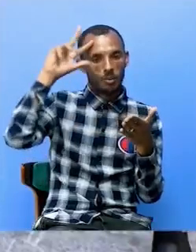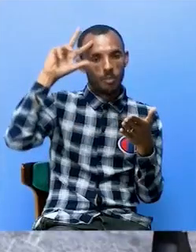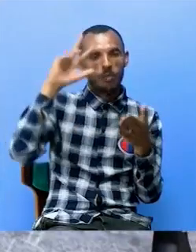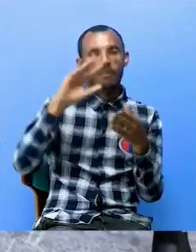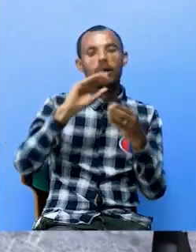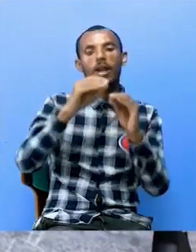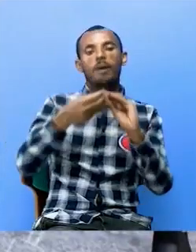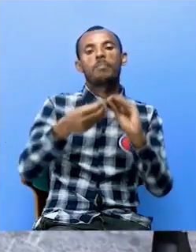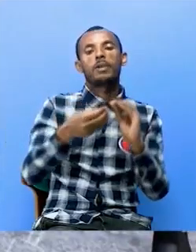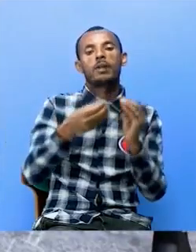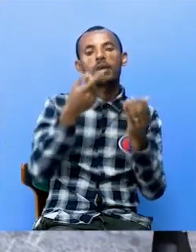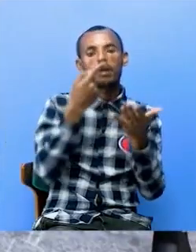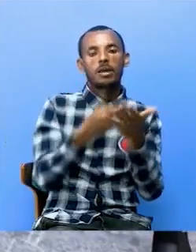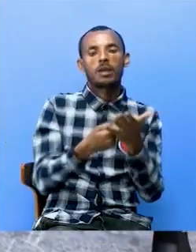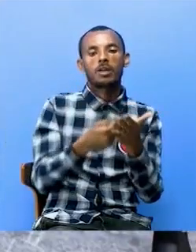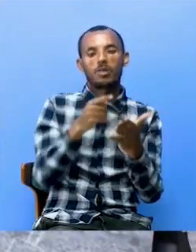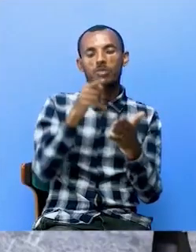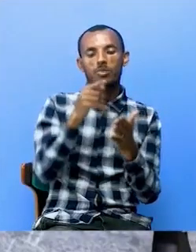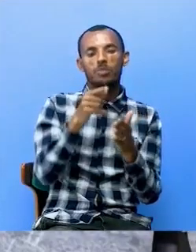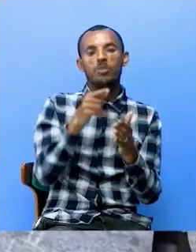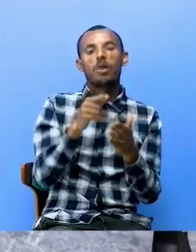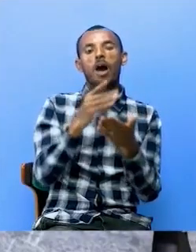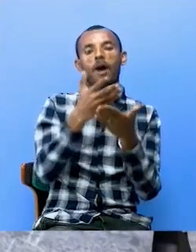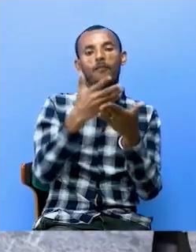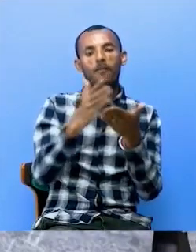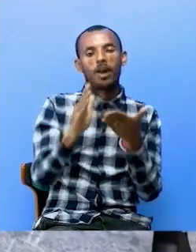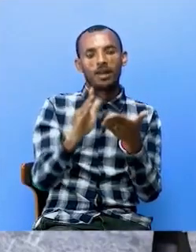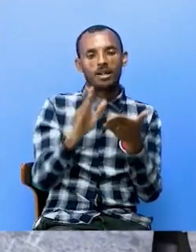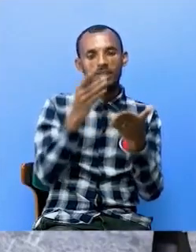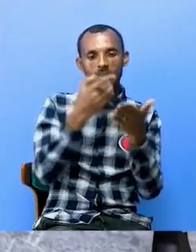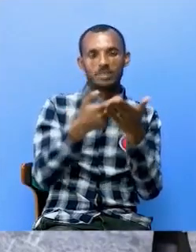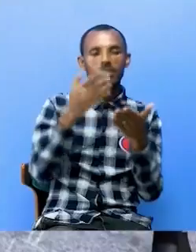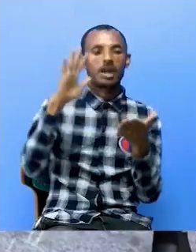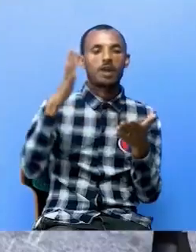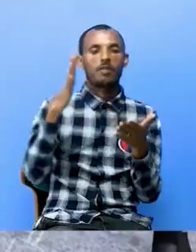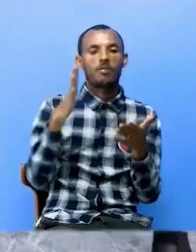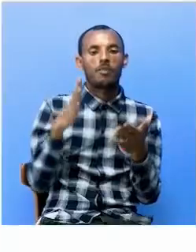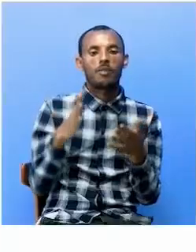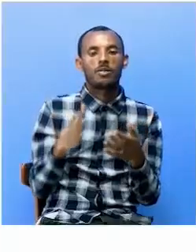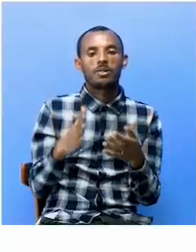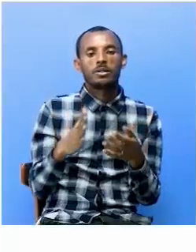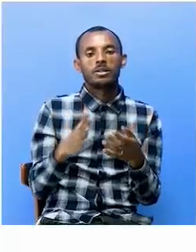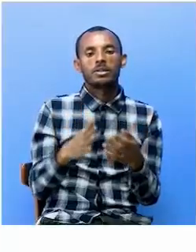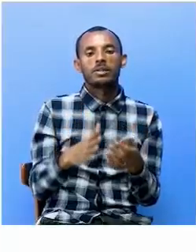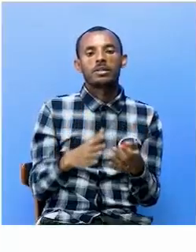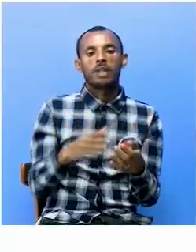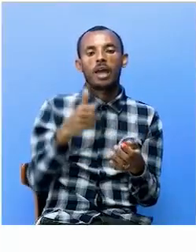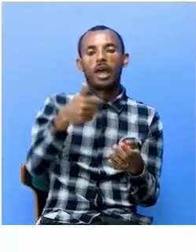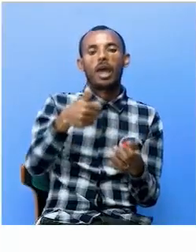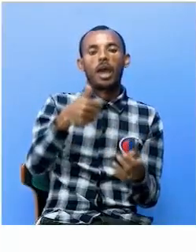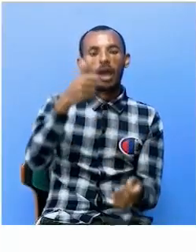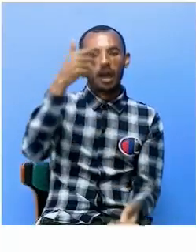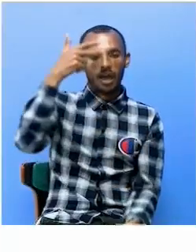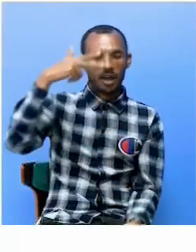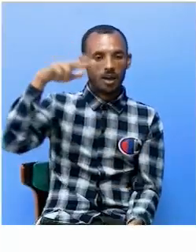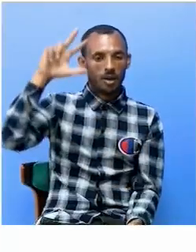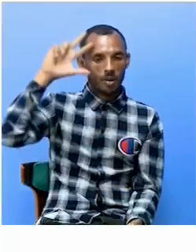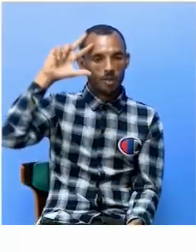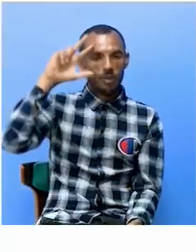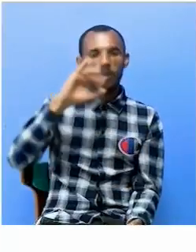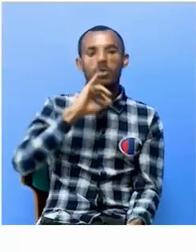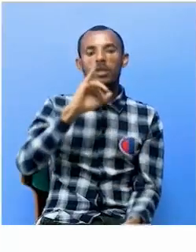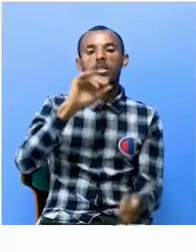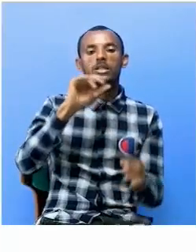number. Here, you need to avoid these kind of things. A cube is